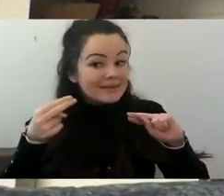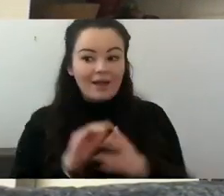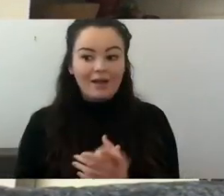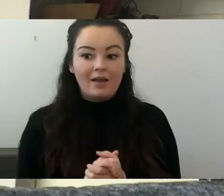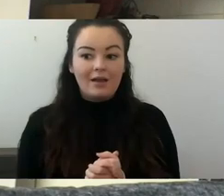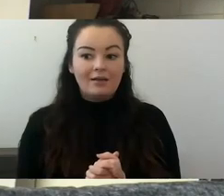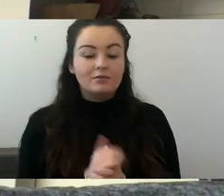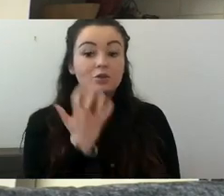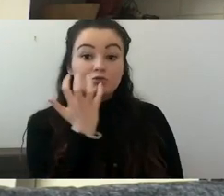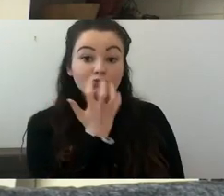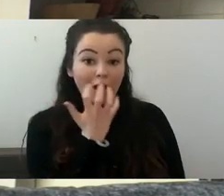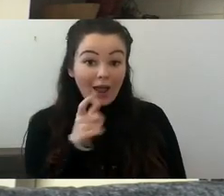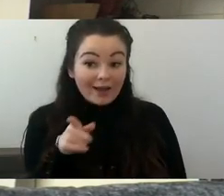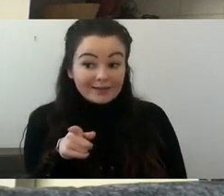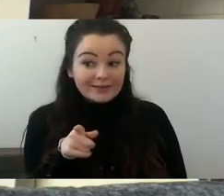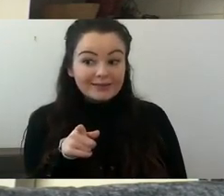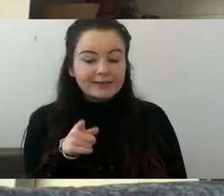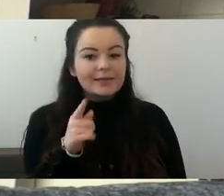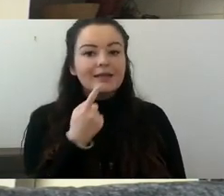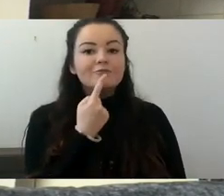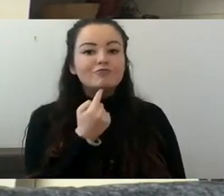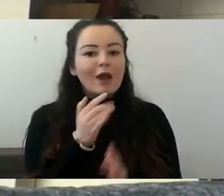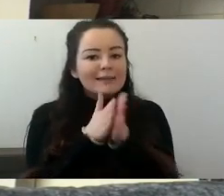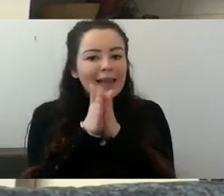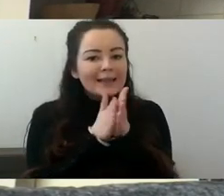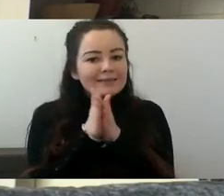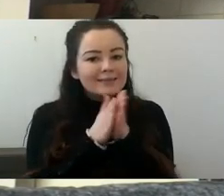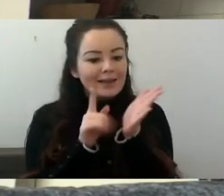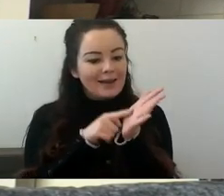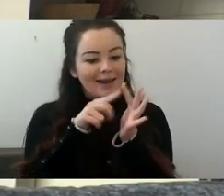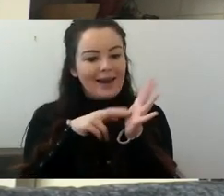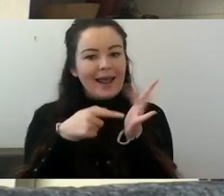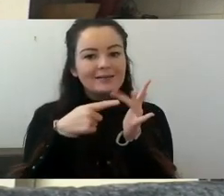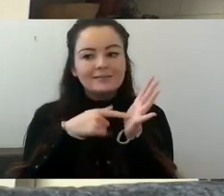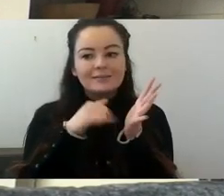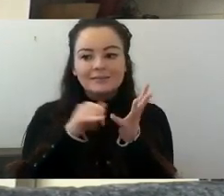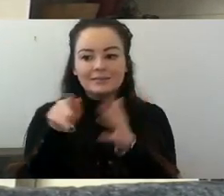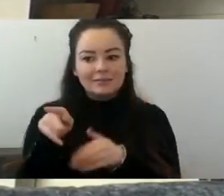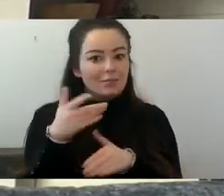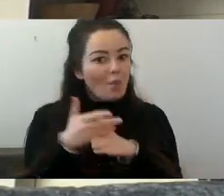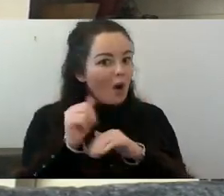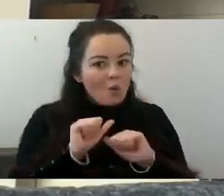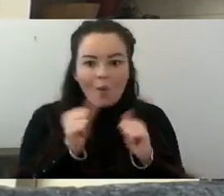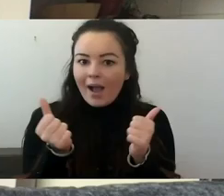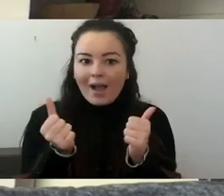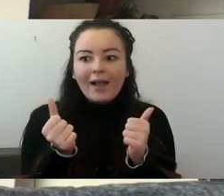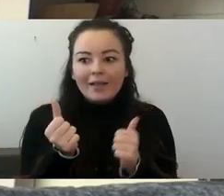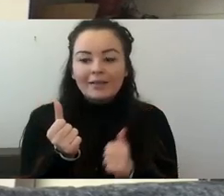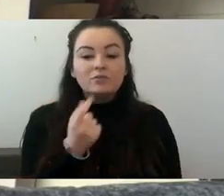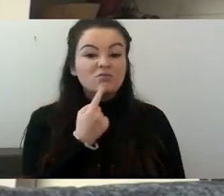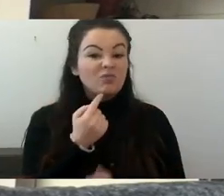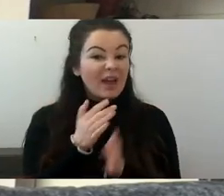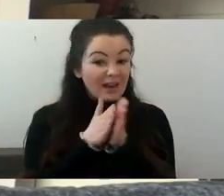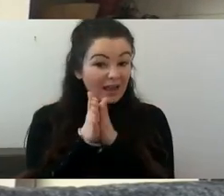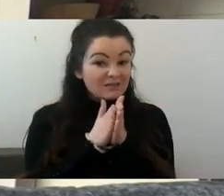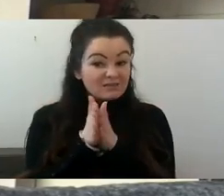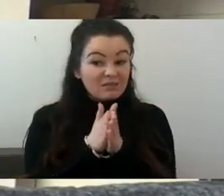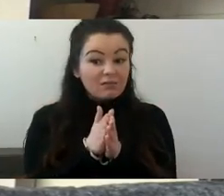pasta, some rice and some red lentils. Things like this work really well. So